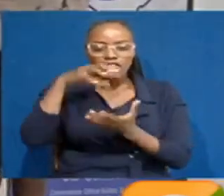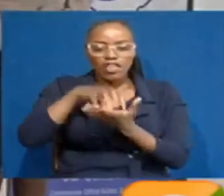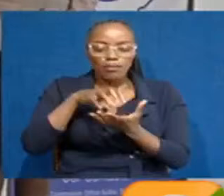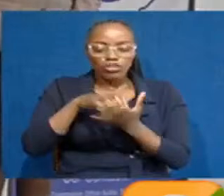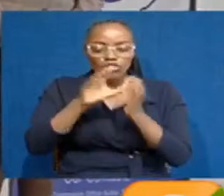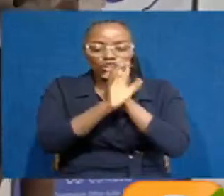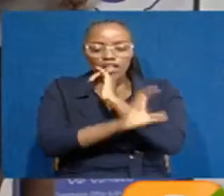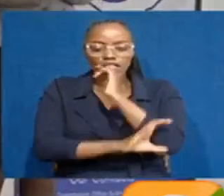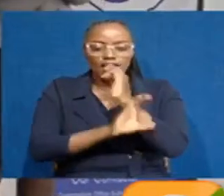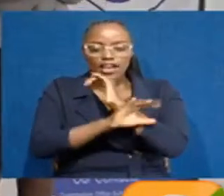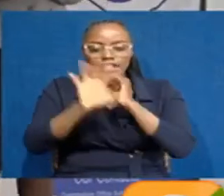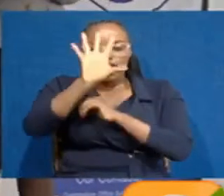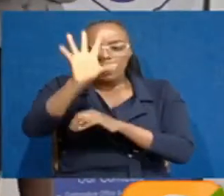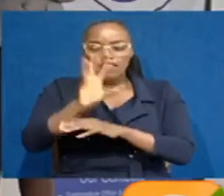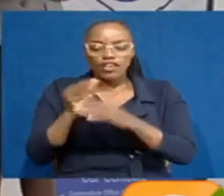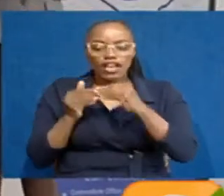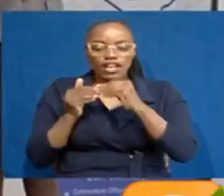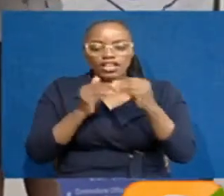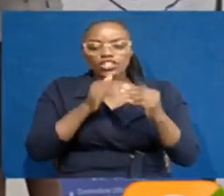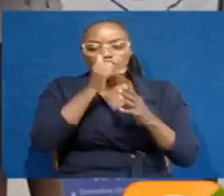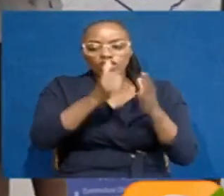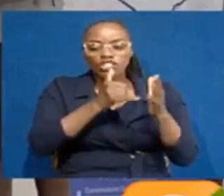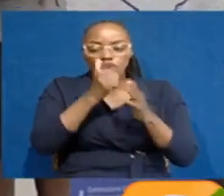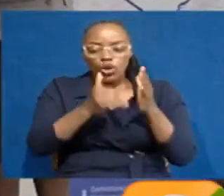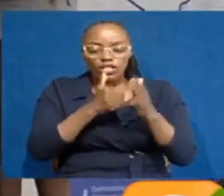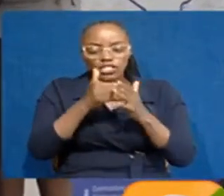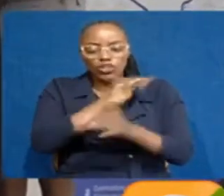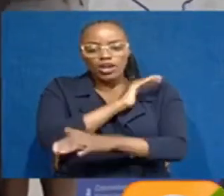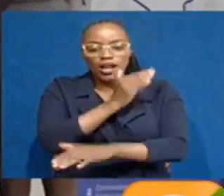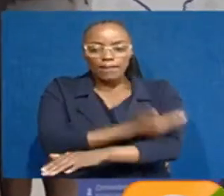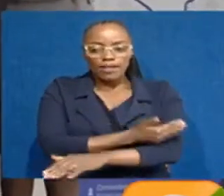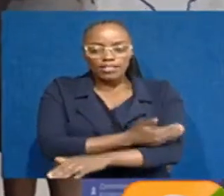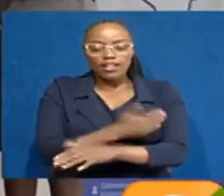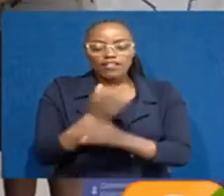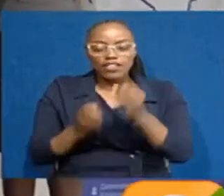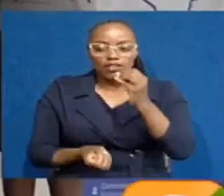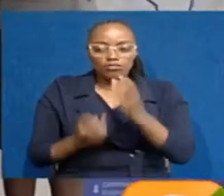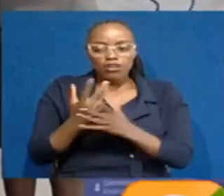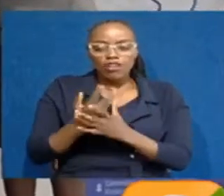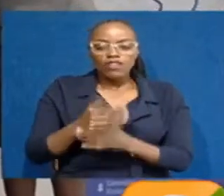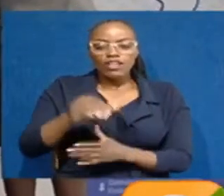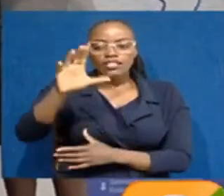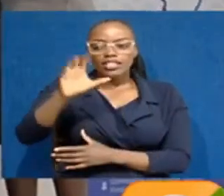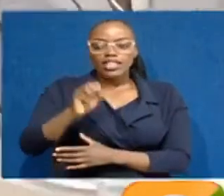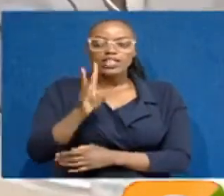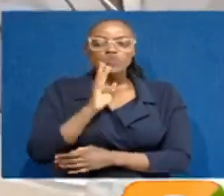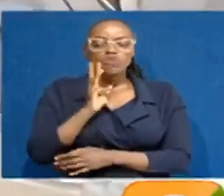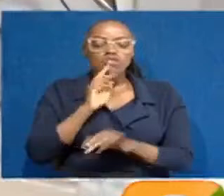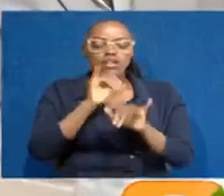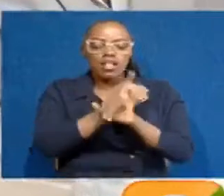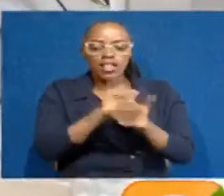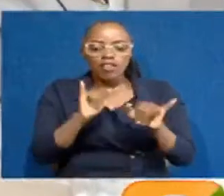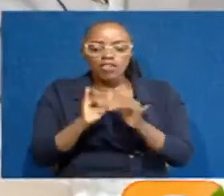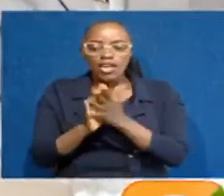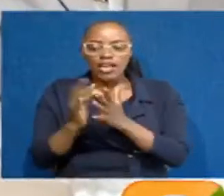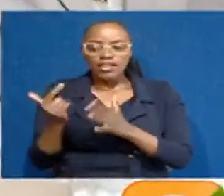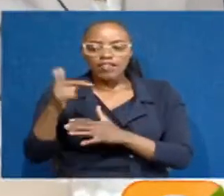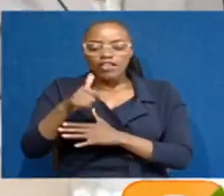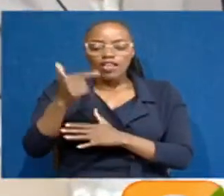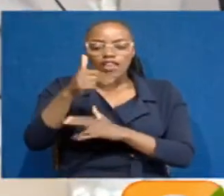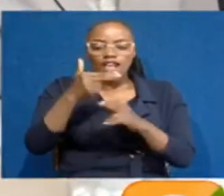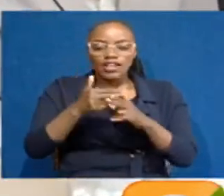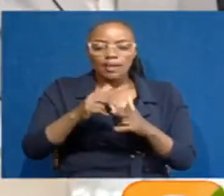country as Africa's leading industrial hub. Speaking at the launch, Cabinet Secretary for Water, Sanitation and Irrigation, Eric